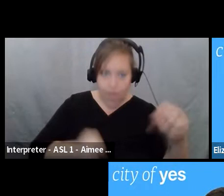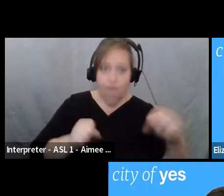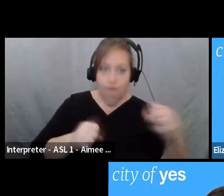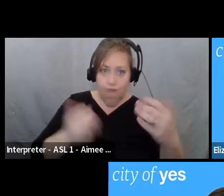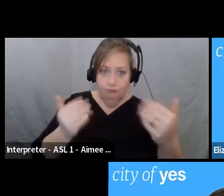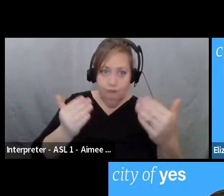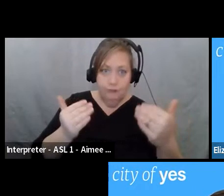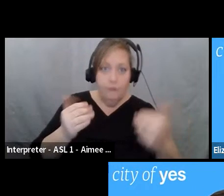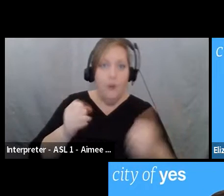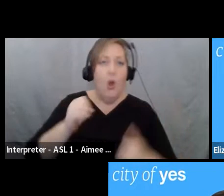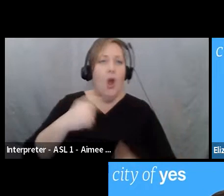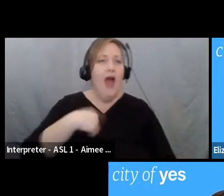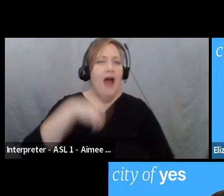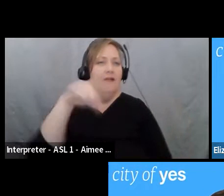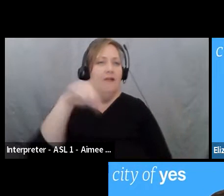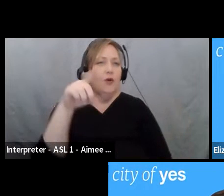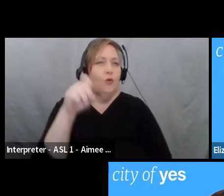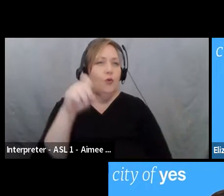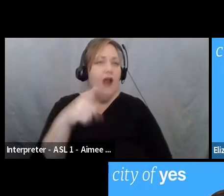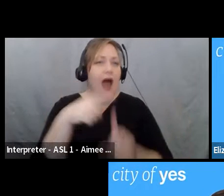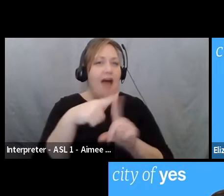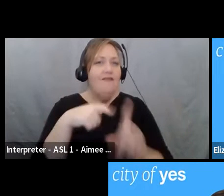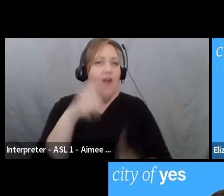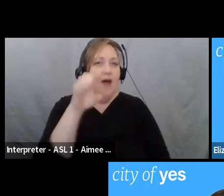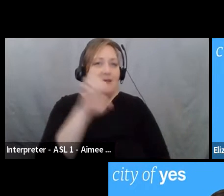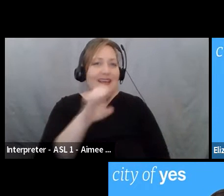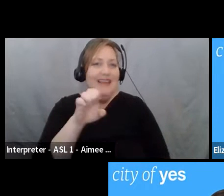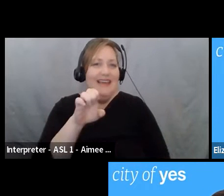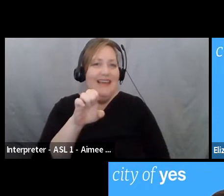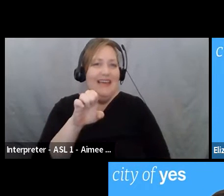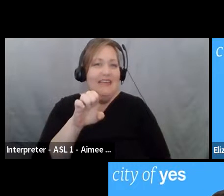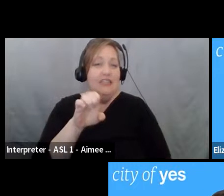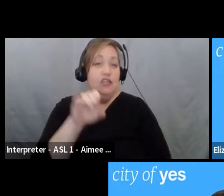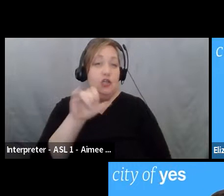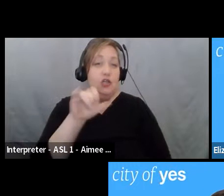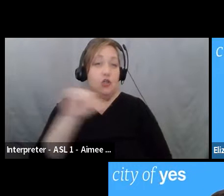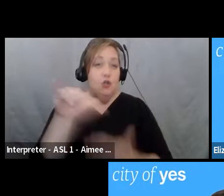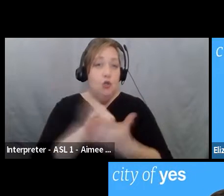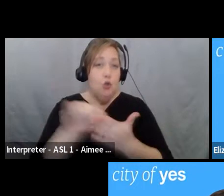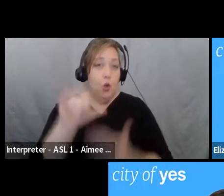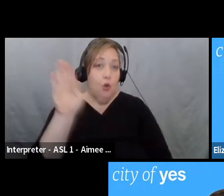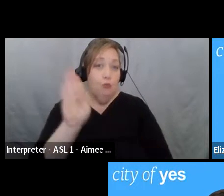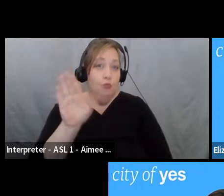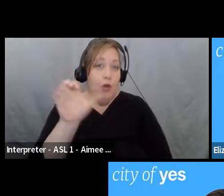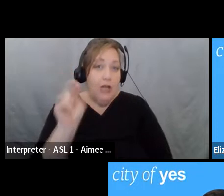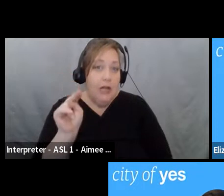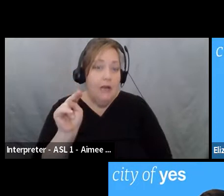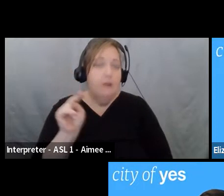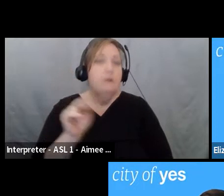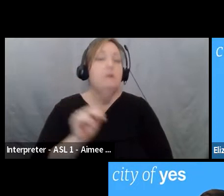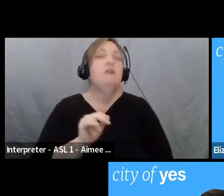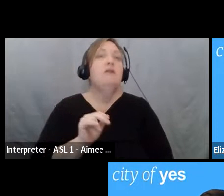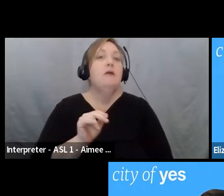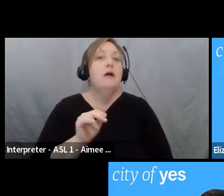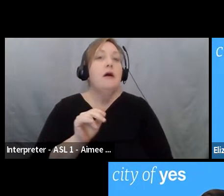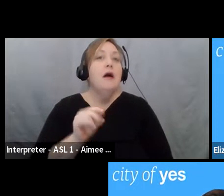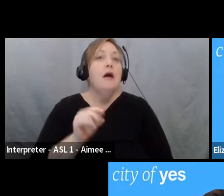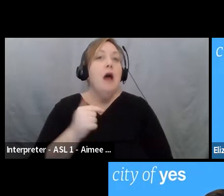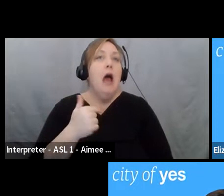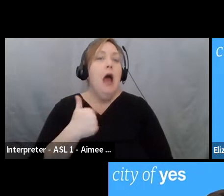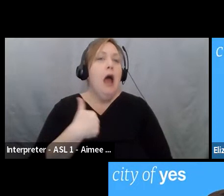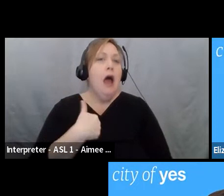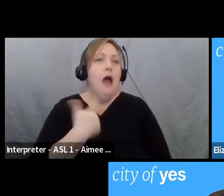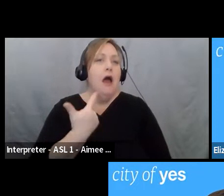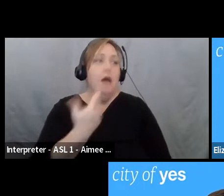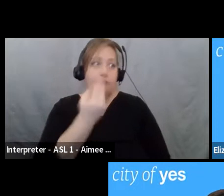Okay, so I had a question. I'm from East New York, Brooklyn. And what we have